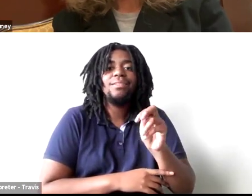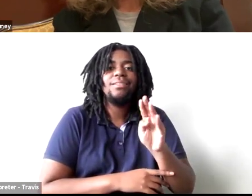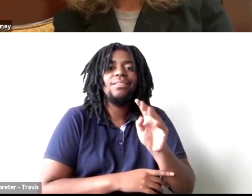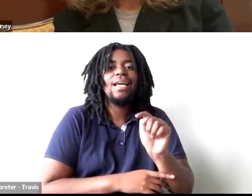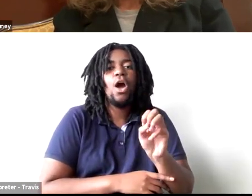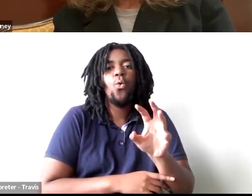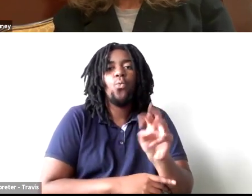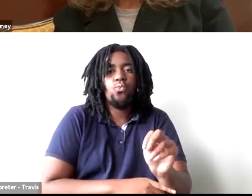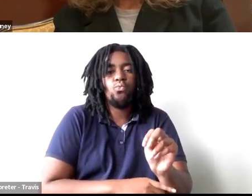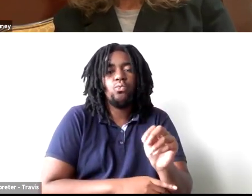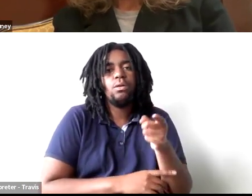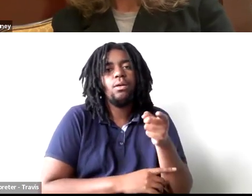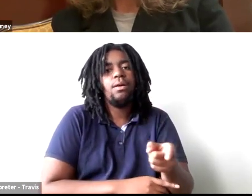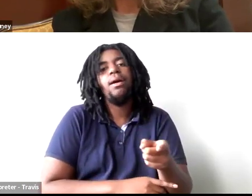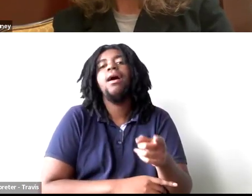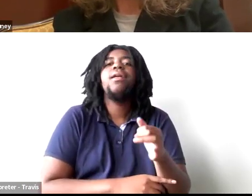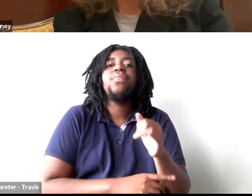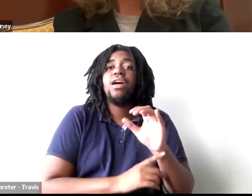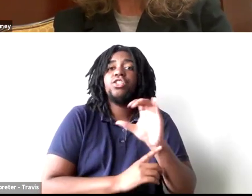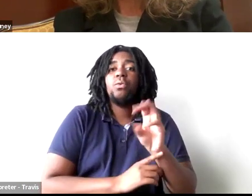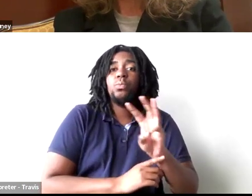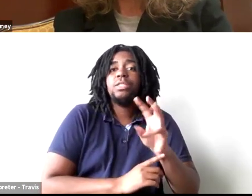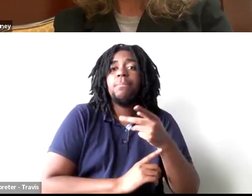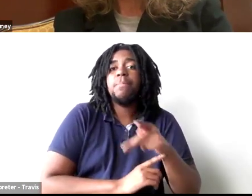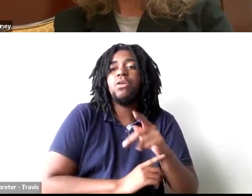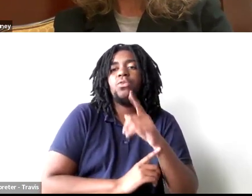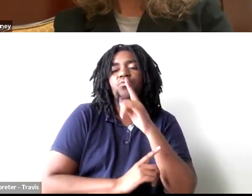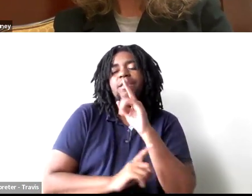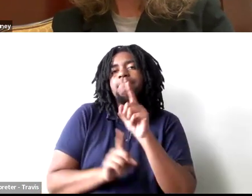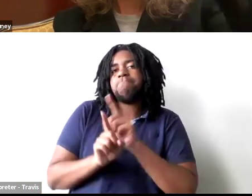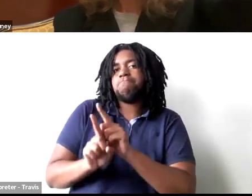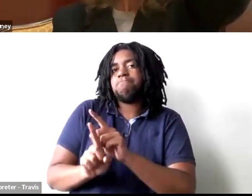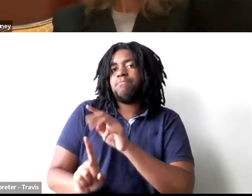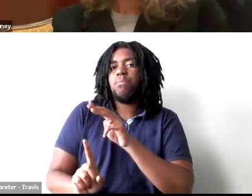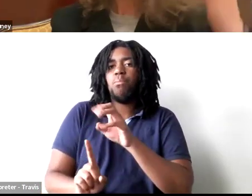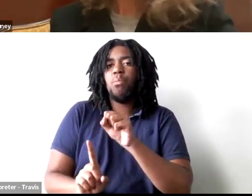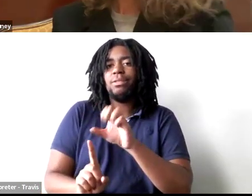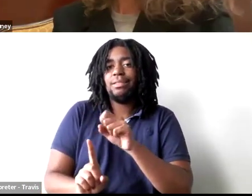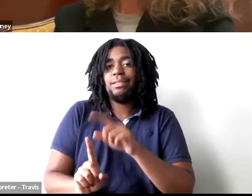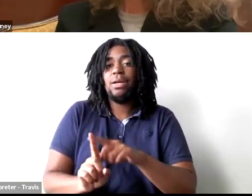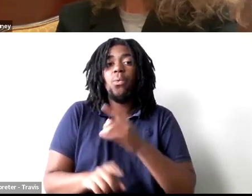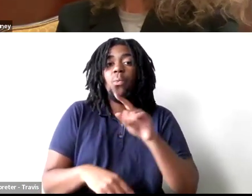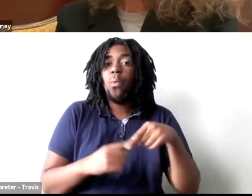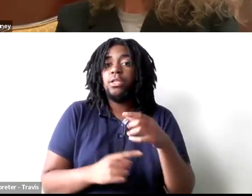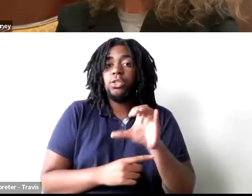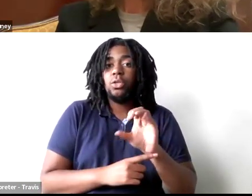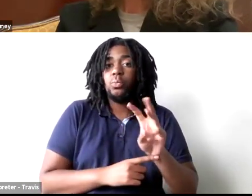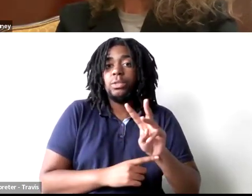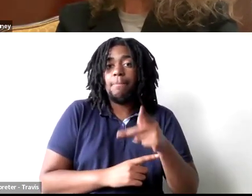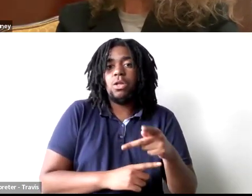have created an ambiance for Moses that once he was out of the picture on a daily